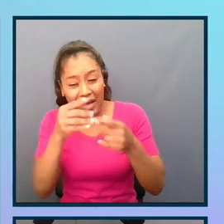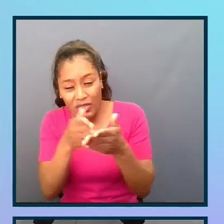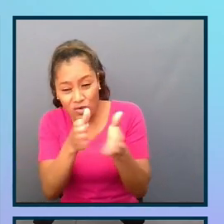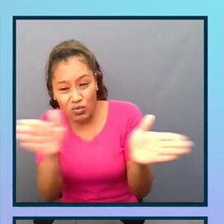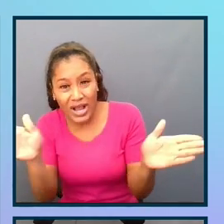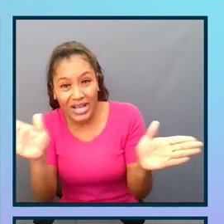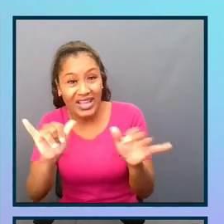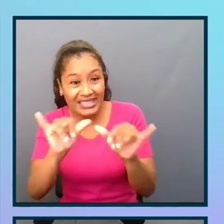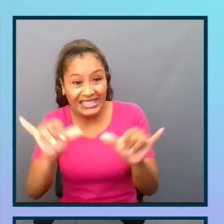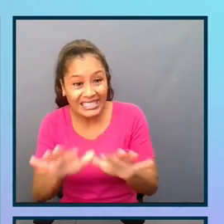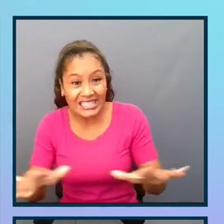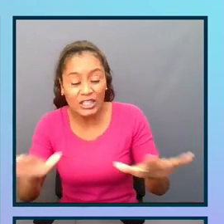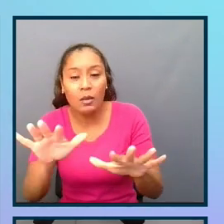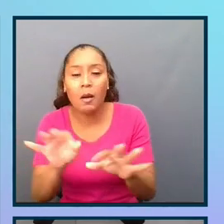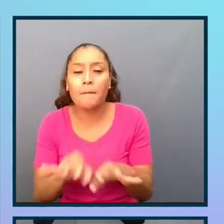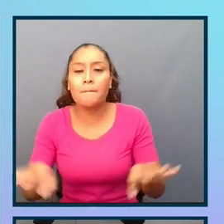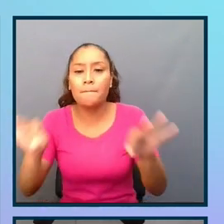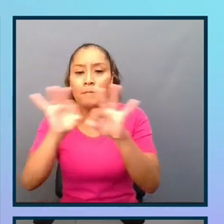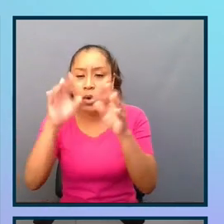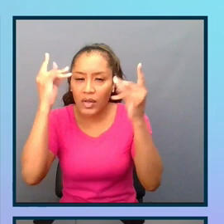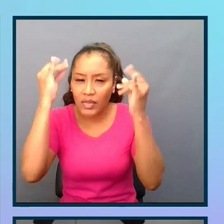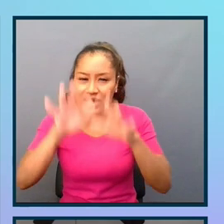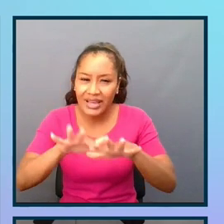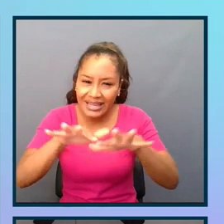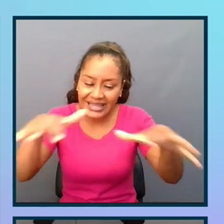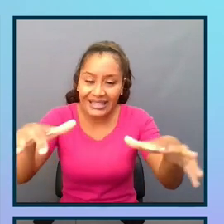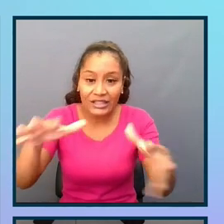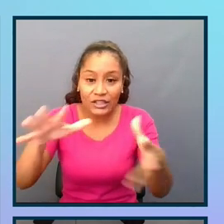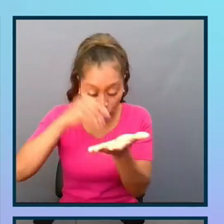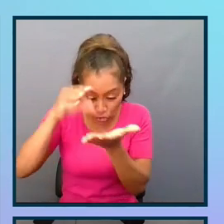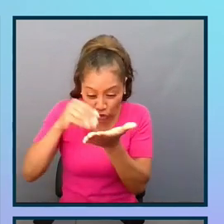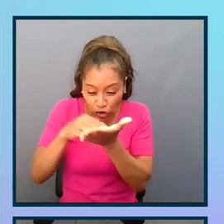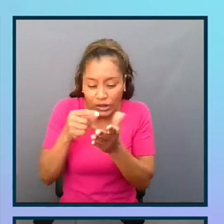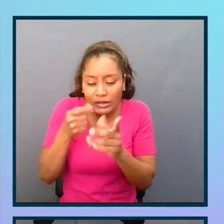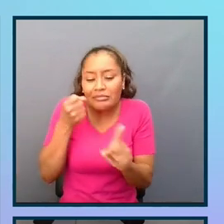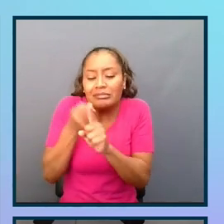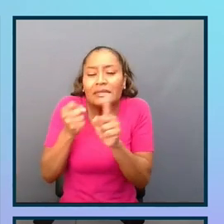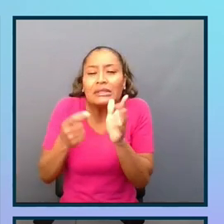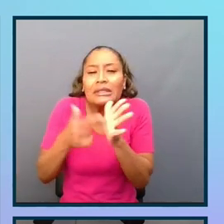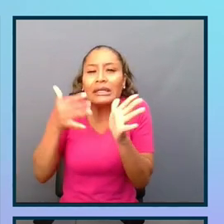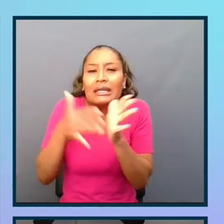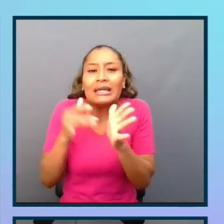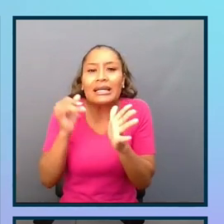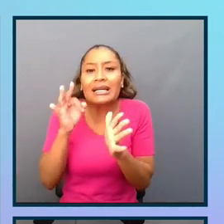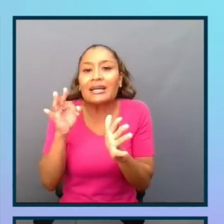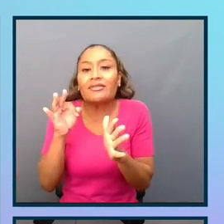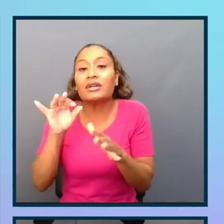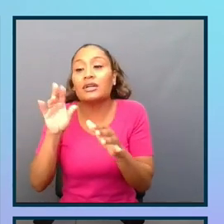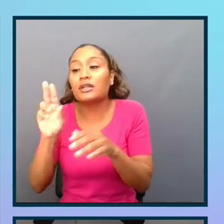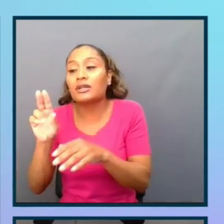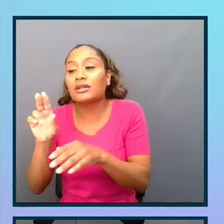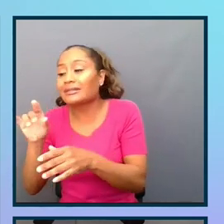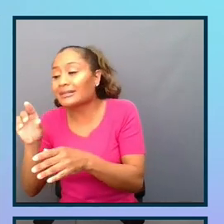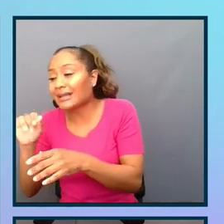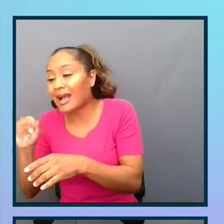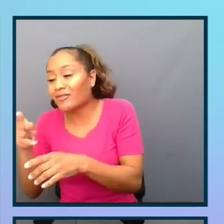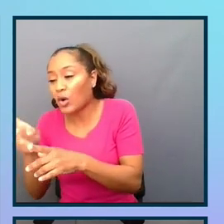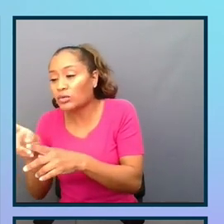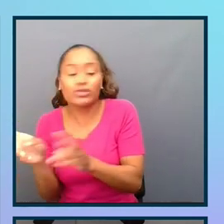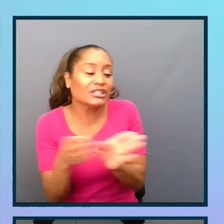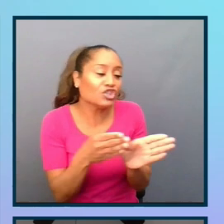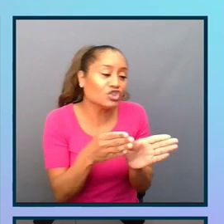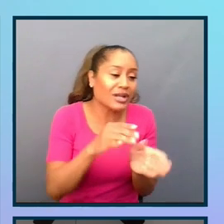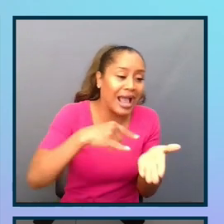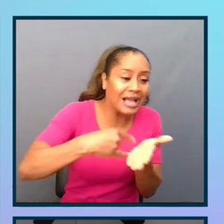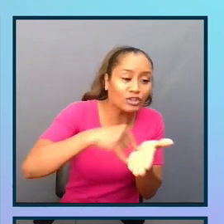more important, as relearning only has to occur in the rare occasions where users switch between operating systems, rather than every